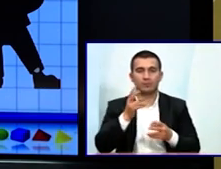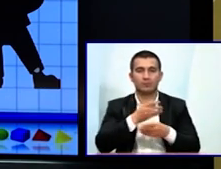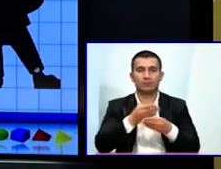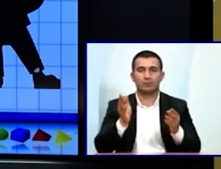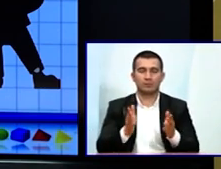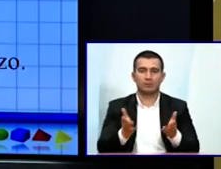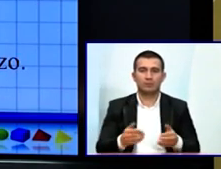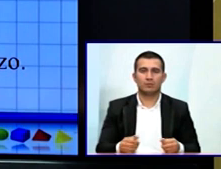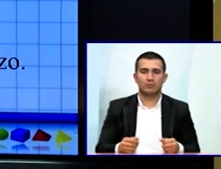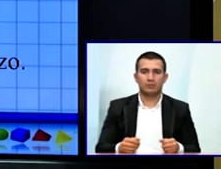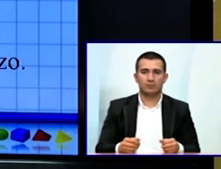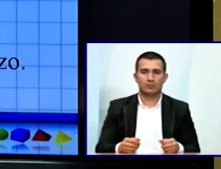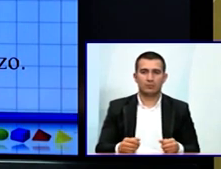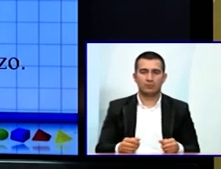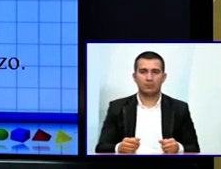beriladi.